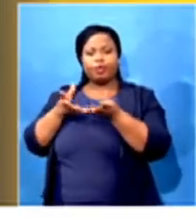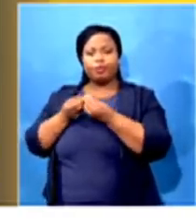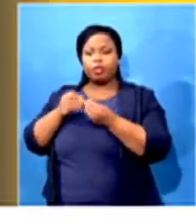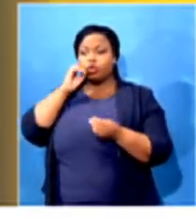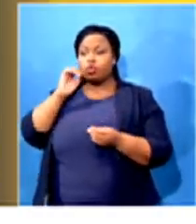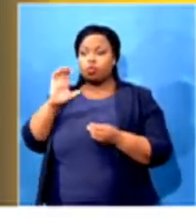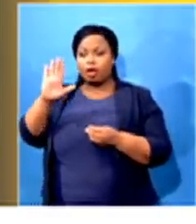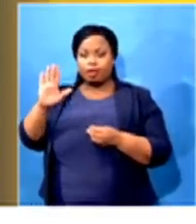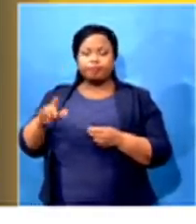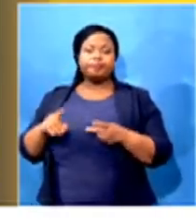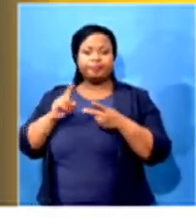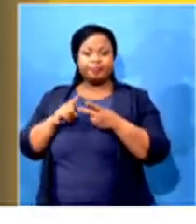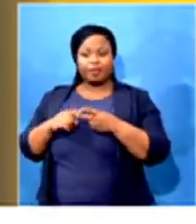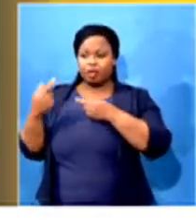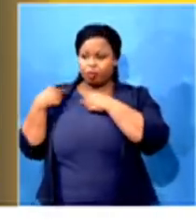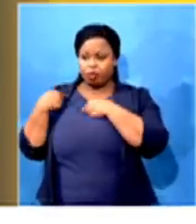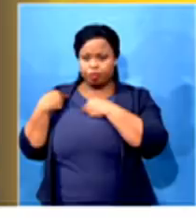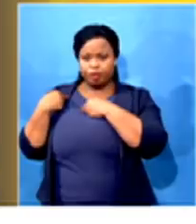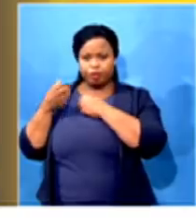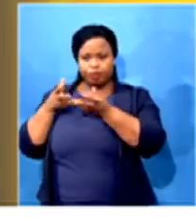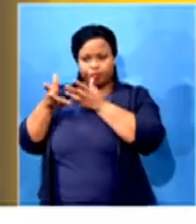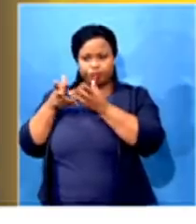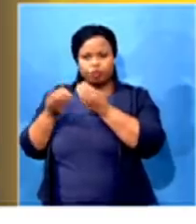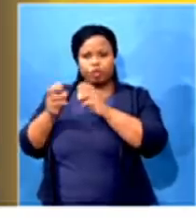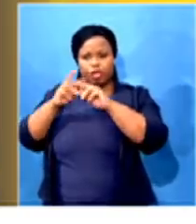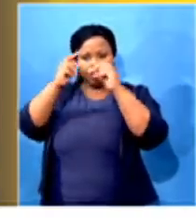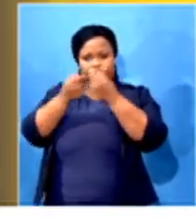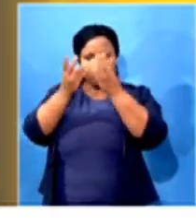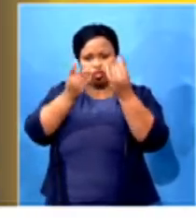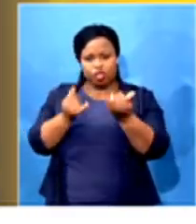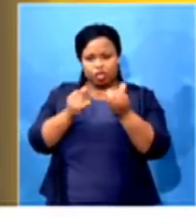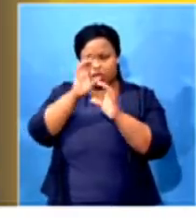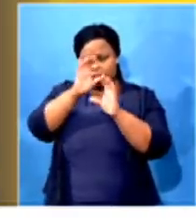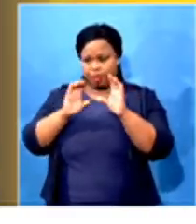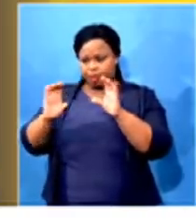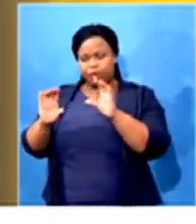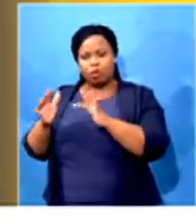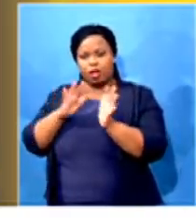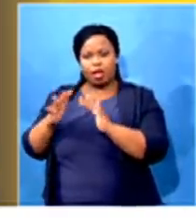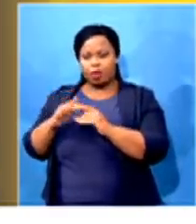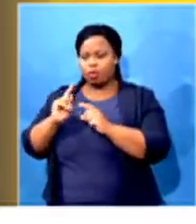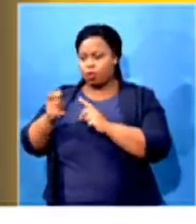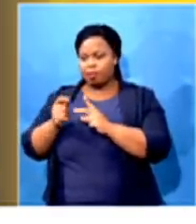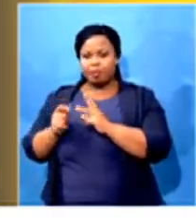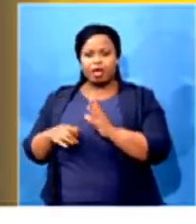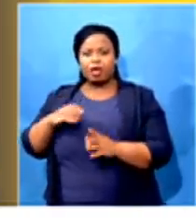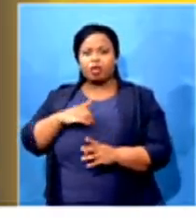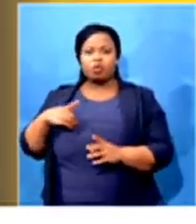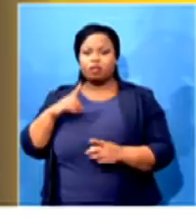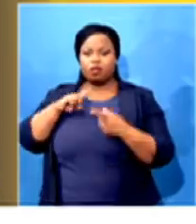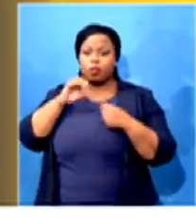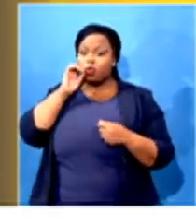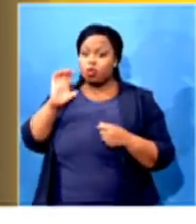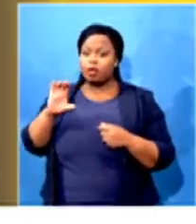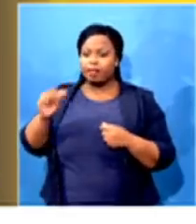Cuba. They're the ones who engaged with the National Treasury on how it's going to be sorted out, and then they will then